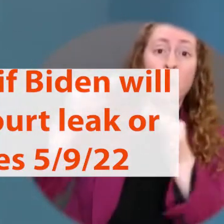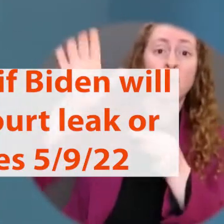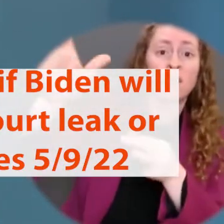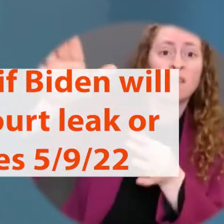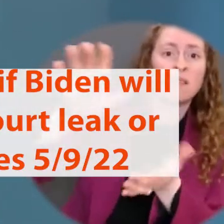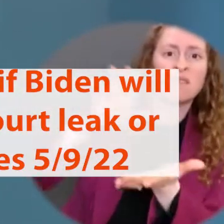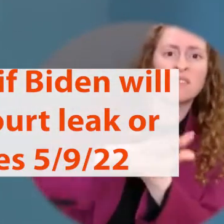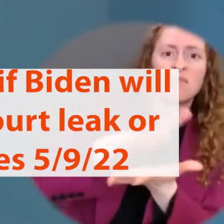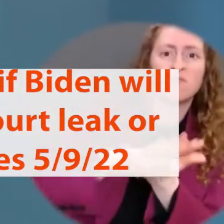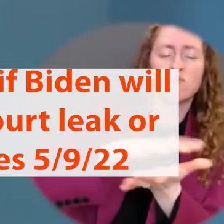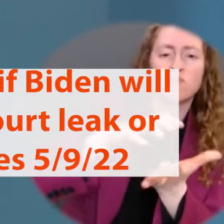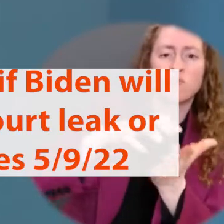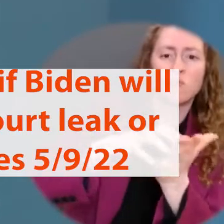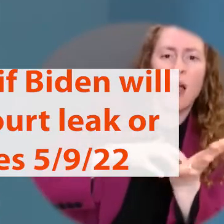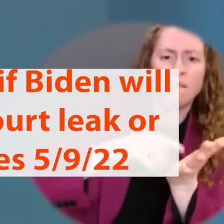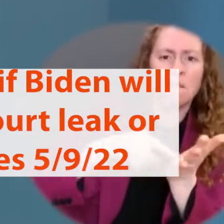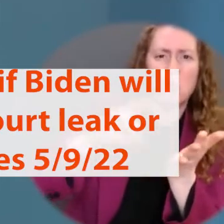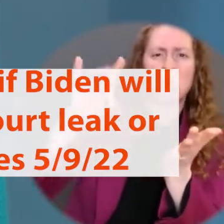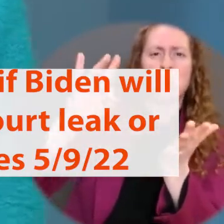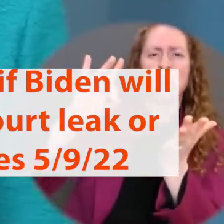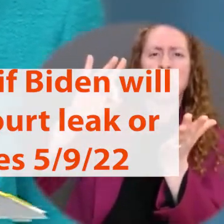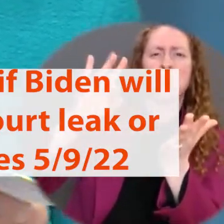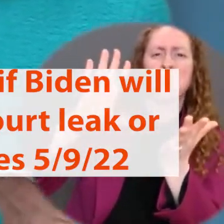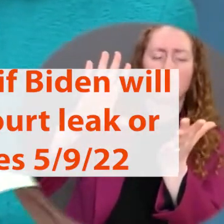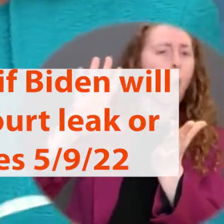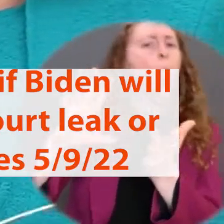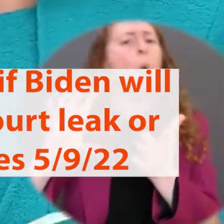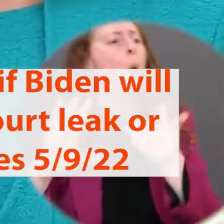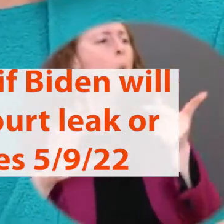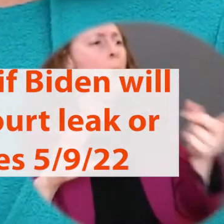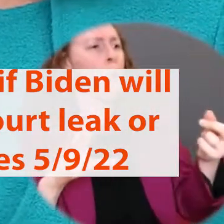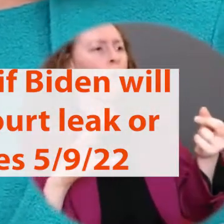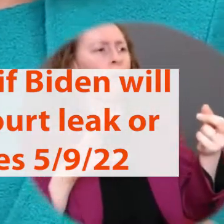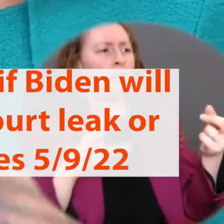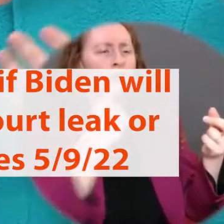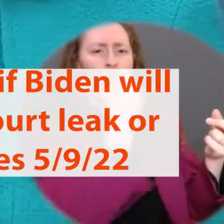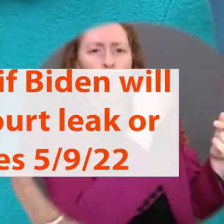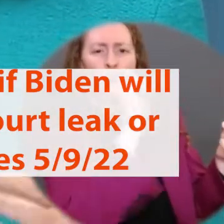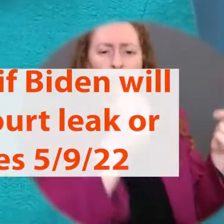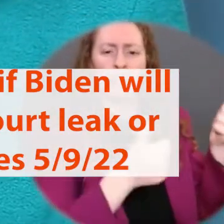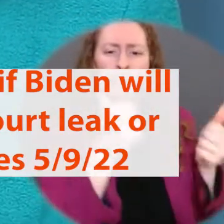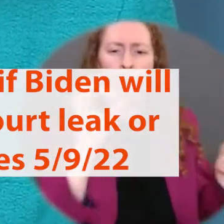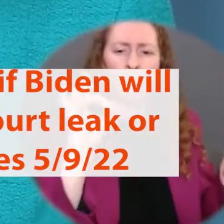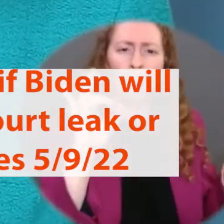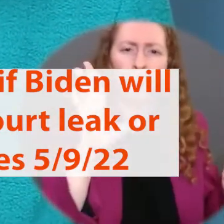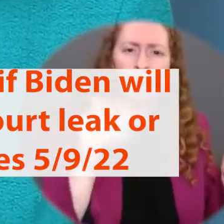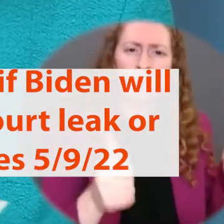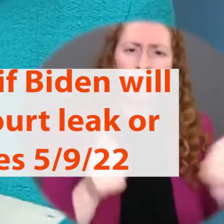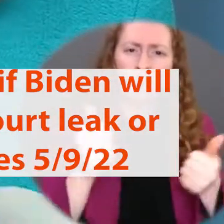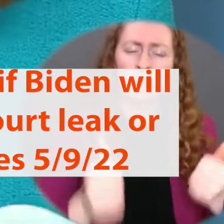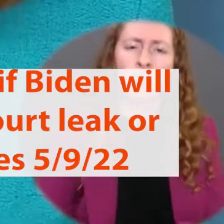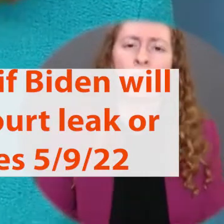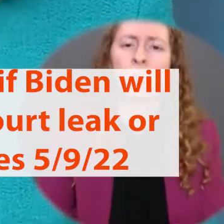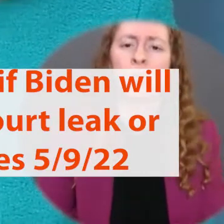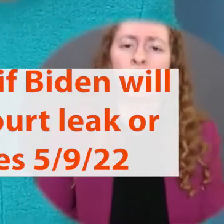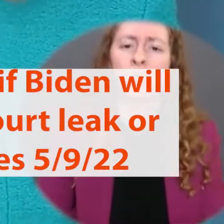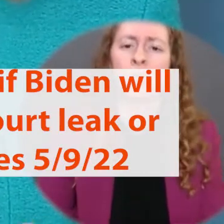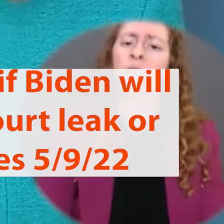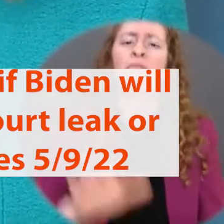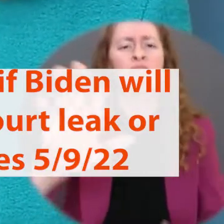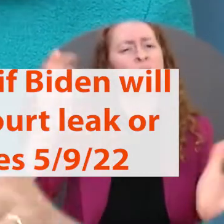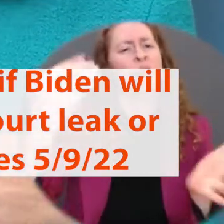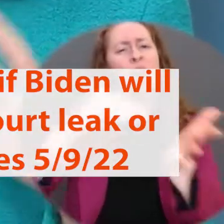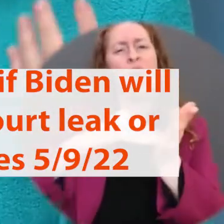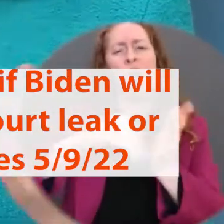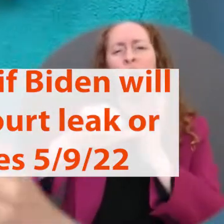president's position has long been, that we should not see protest that takes the form of violence, that takes the form of vandalism,